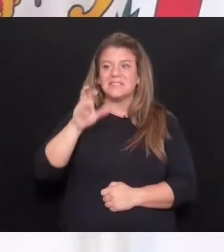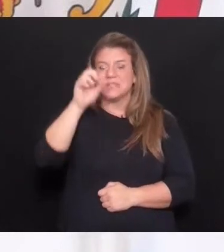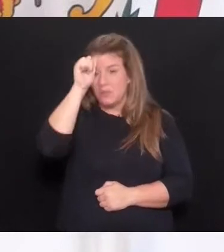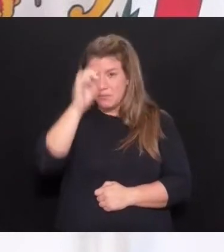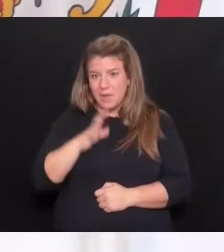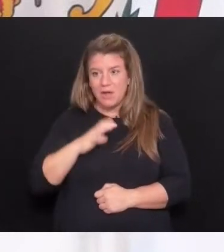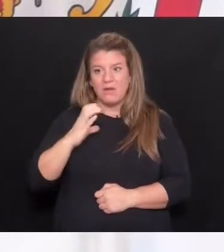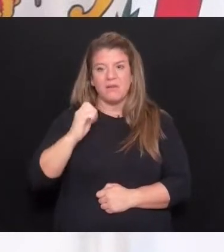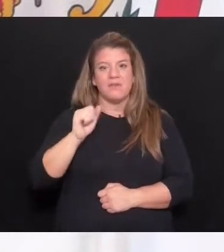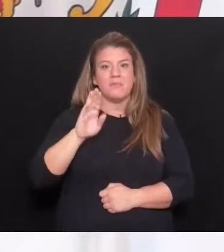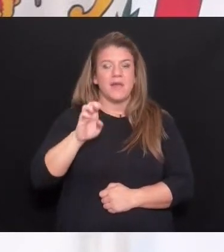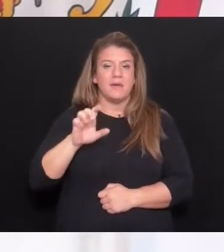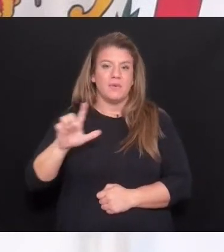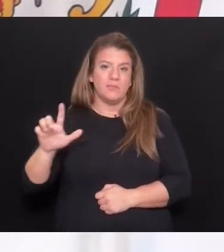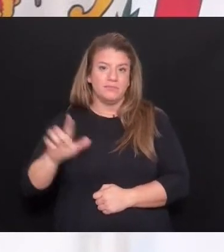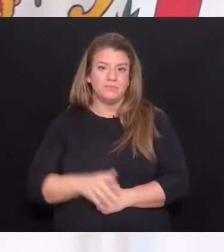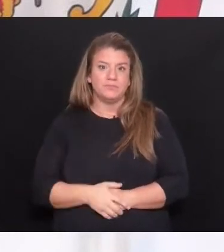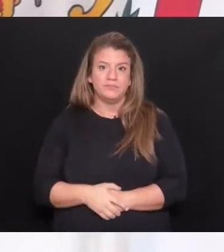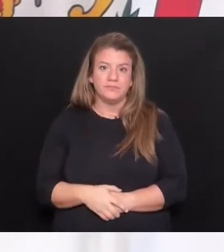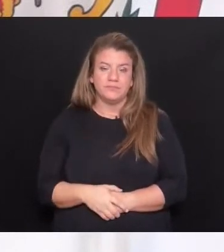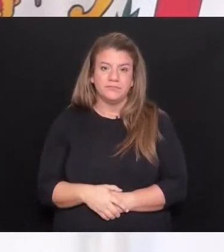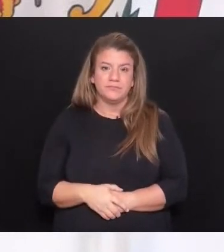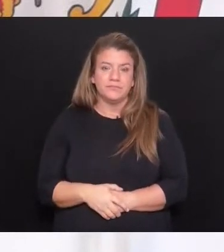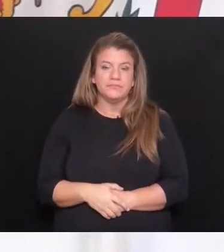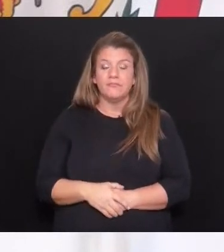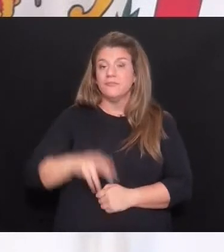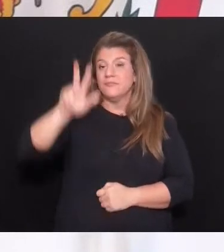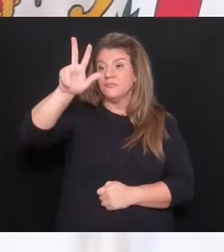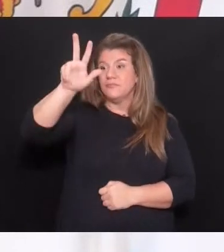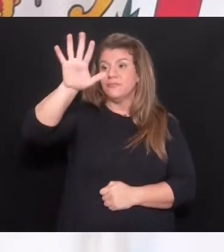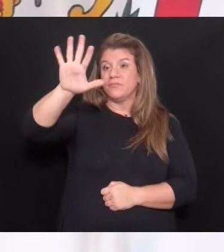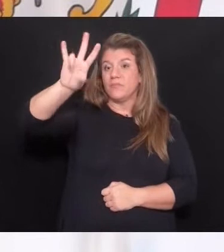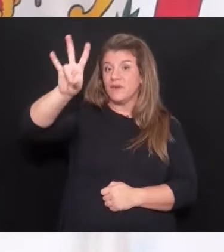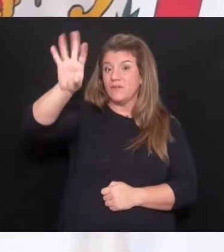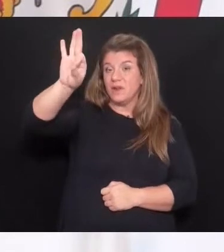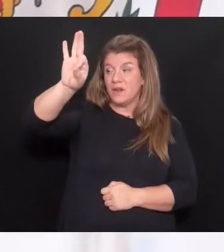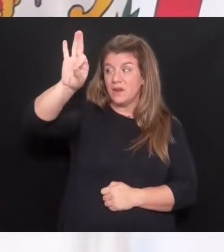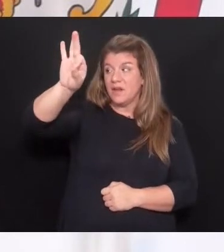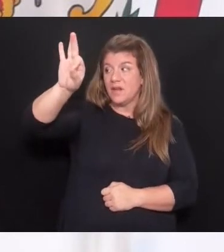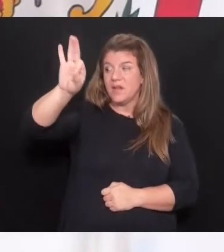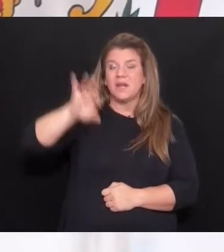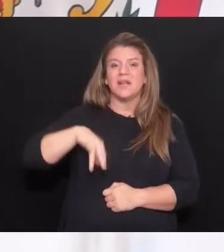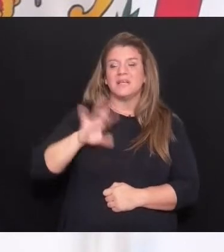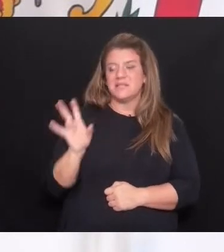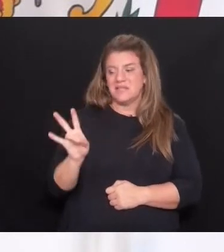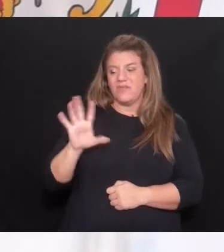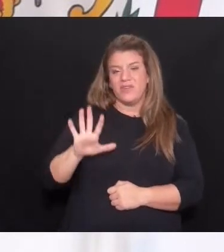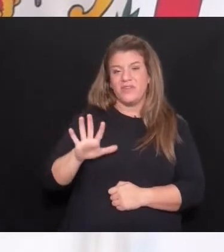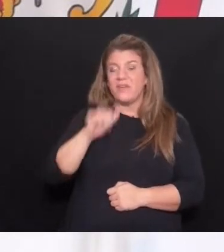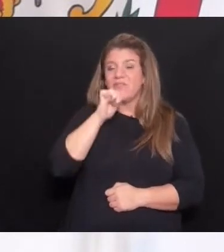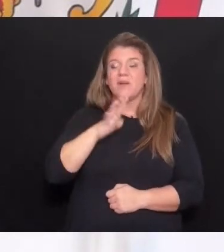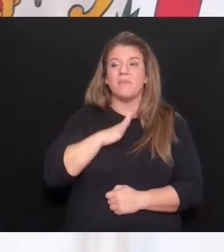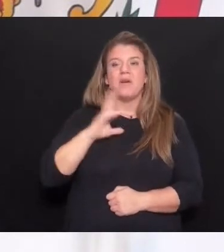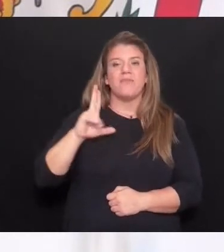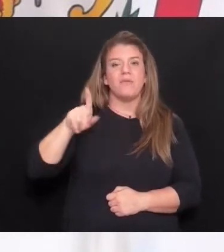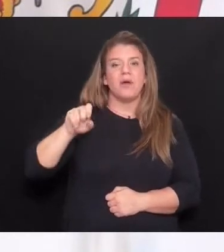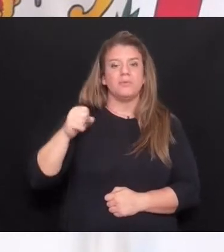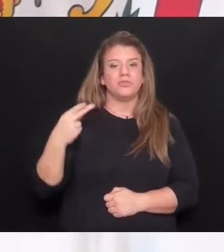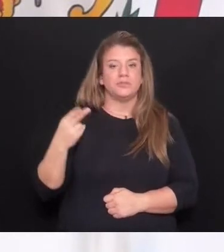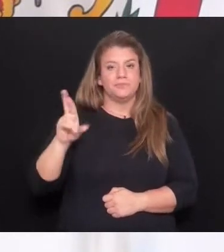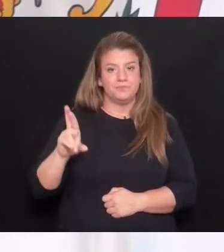from Cabell County. The 3,579th death, a 75-year-old female from Upshur